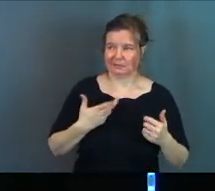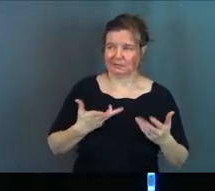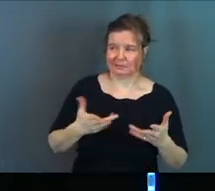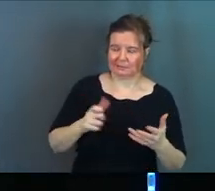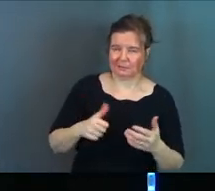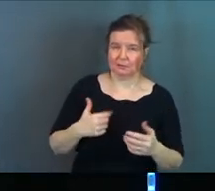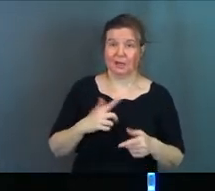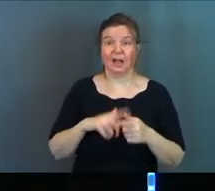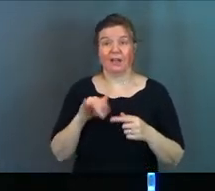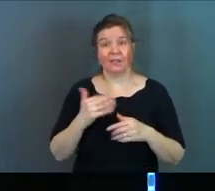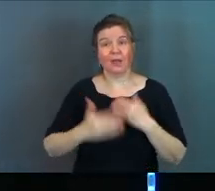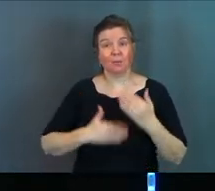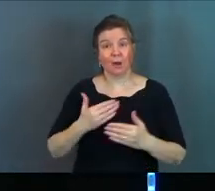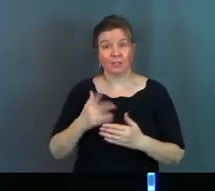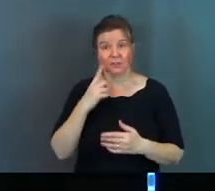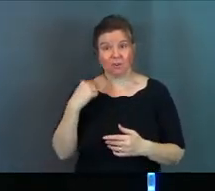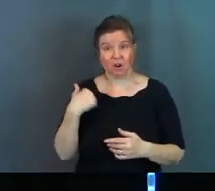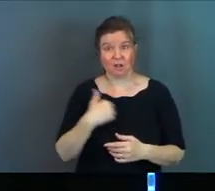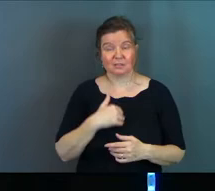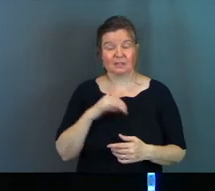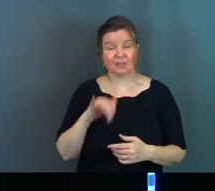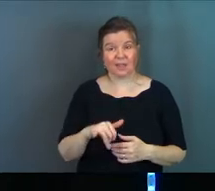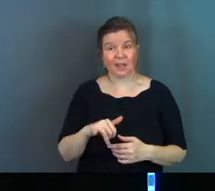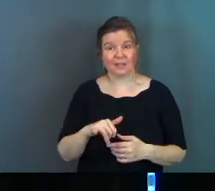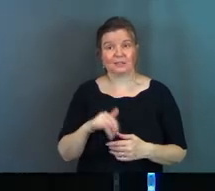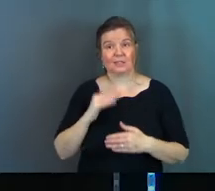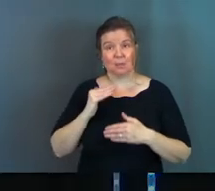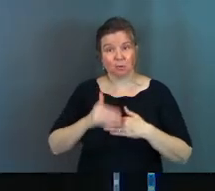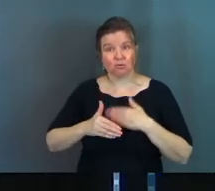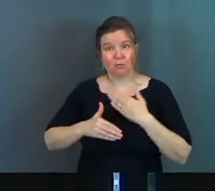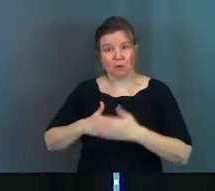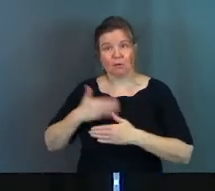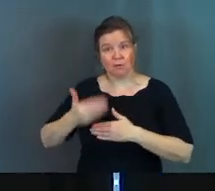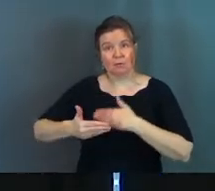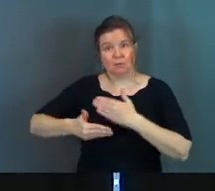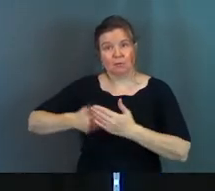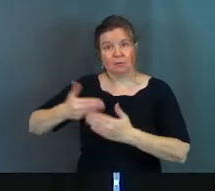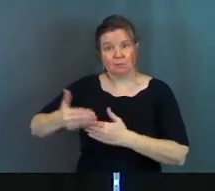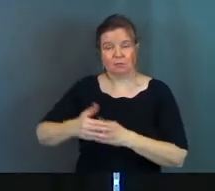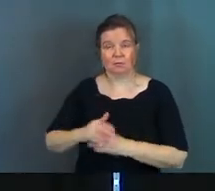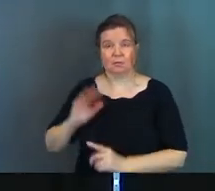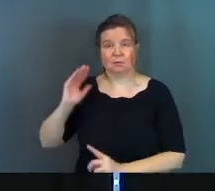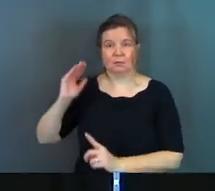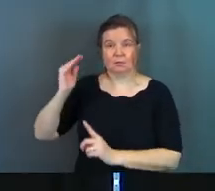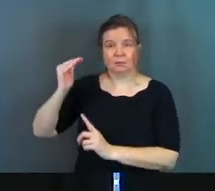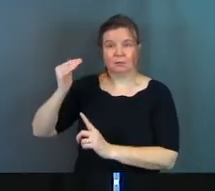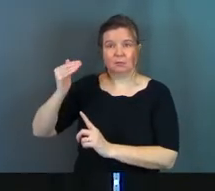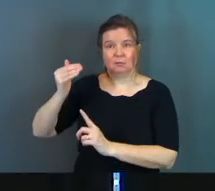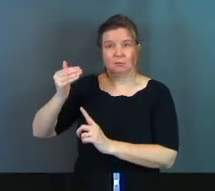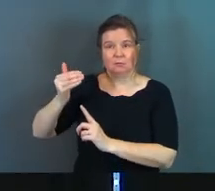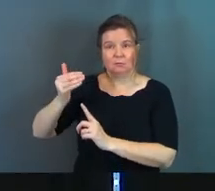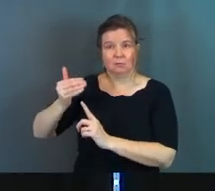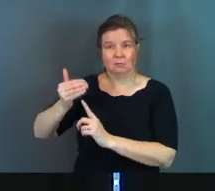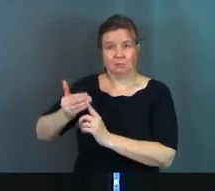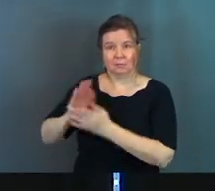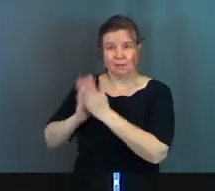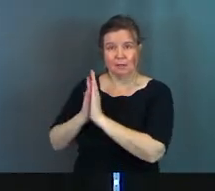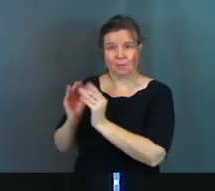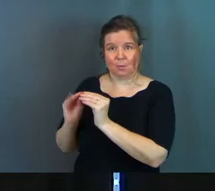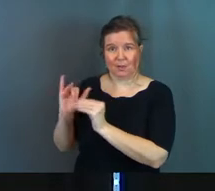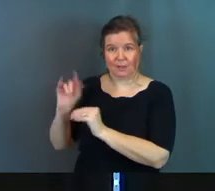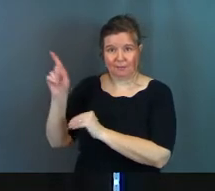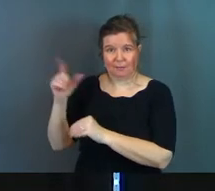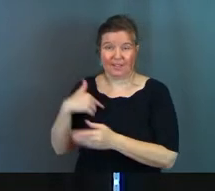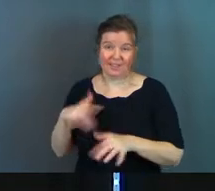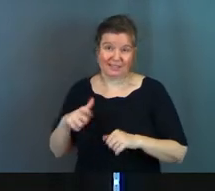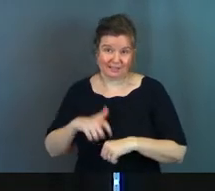have that too. And that process for us, that is progressive. And it takes some time. Can